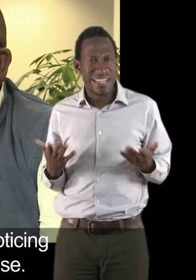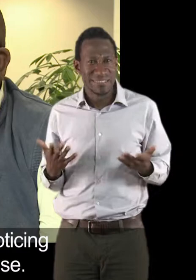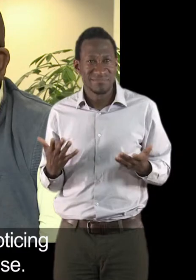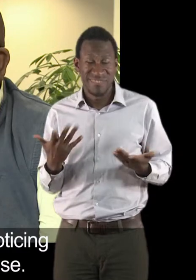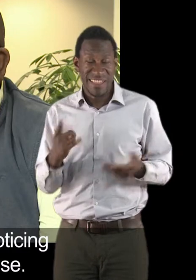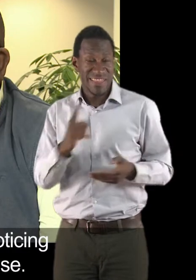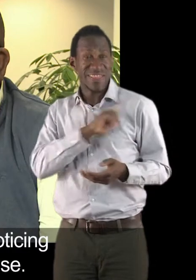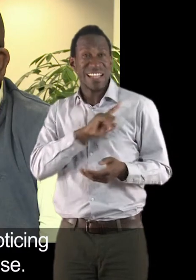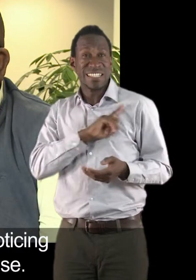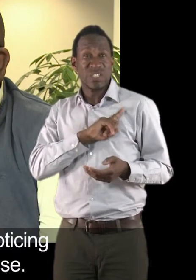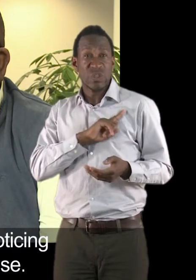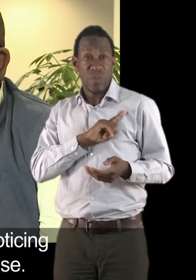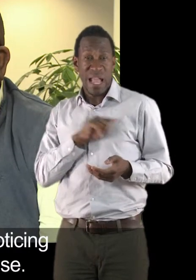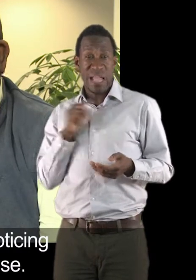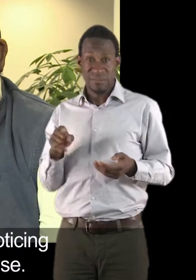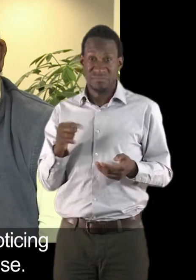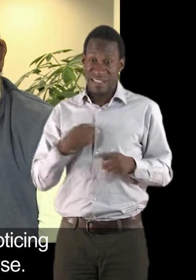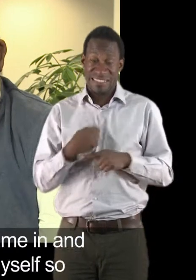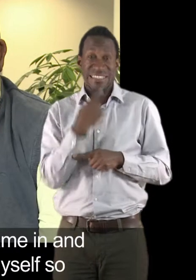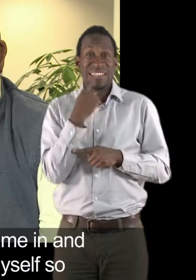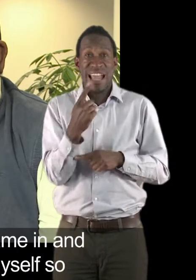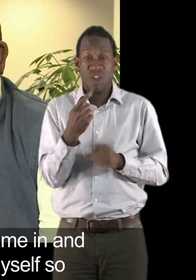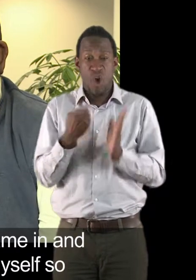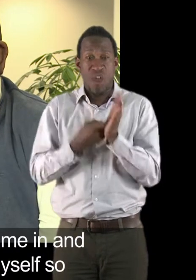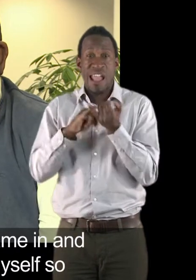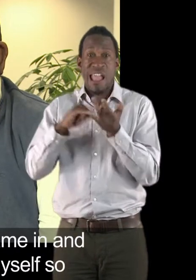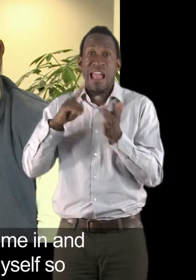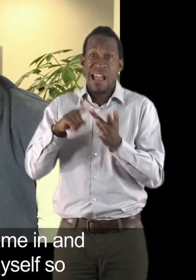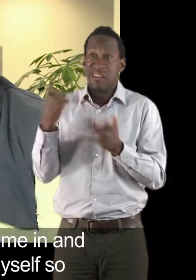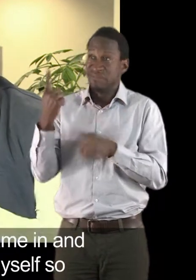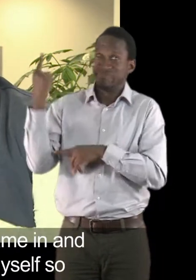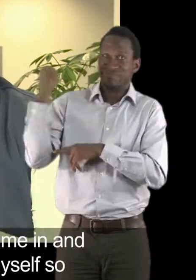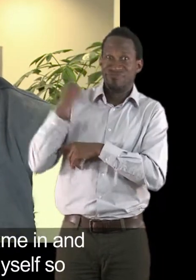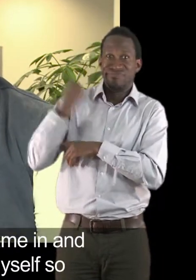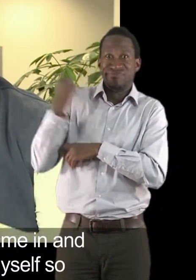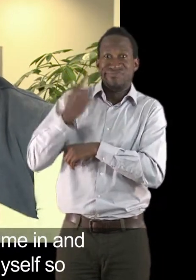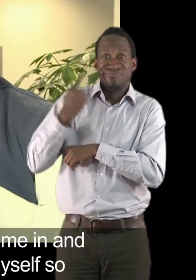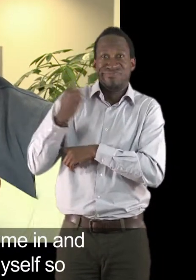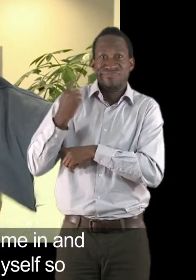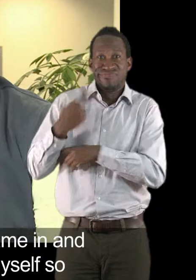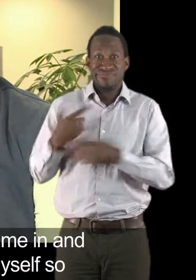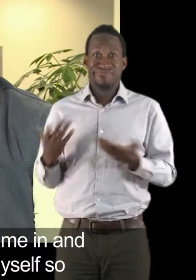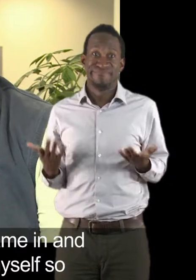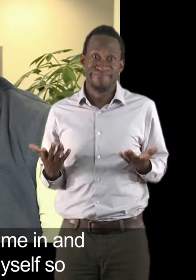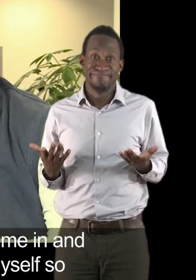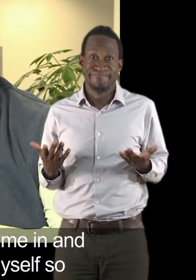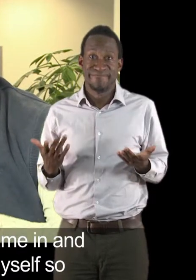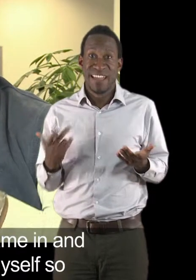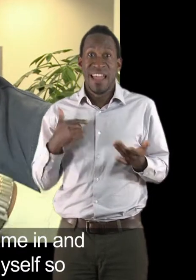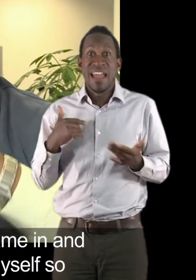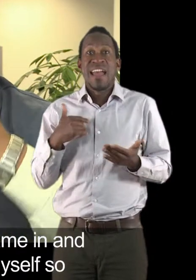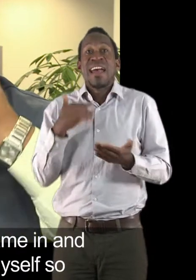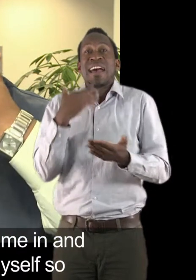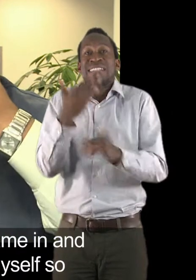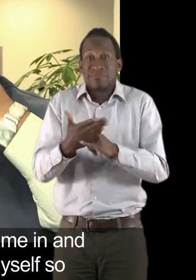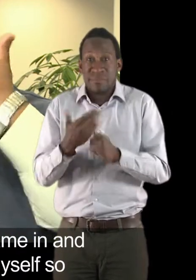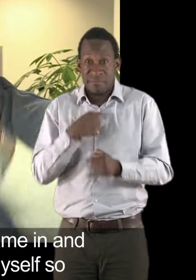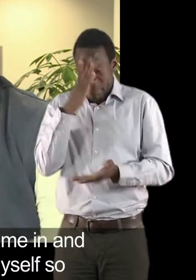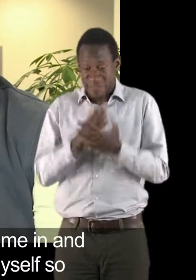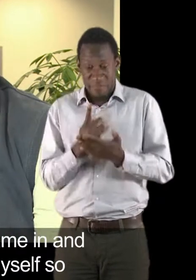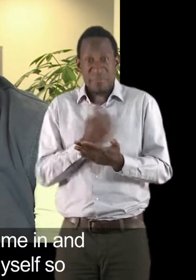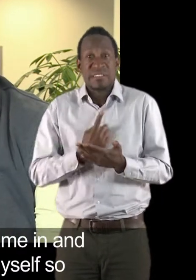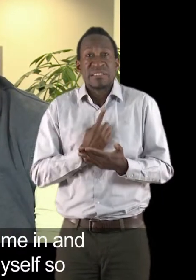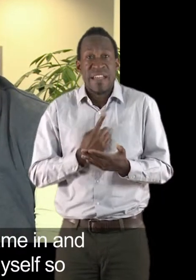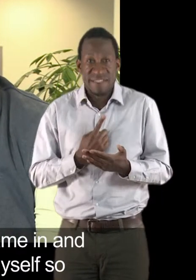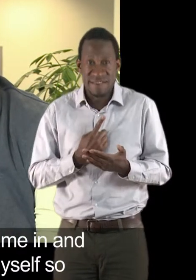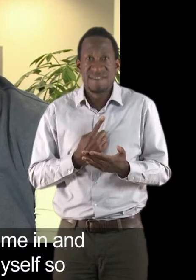noticing me, if that makes sense. And then that's why I said the RSI came in, and I ended up